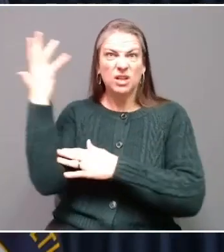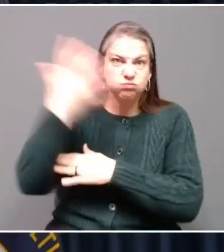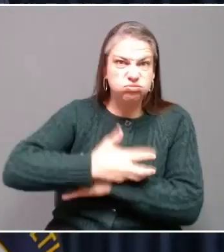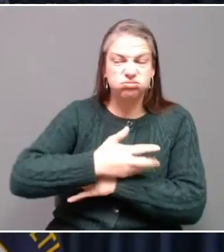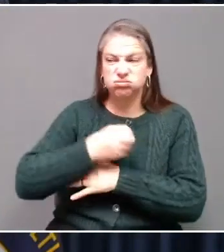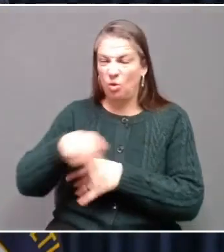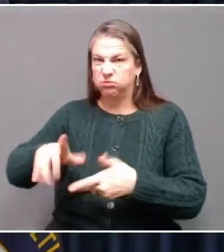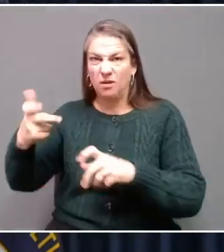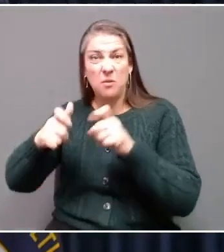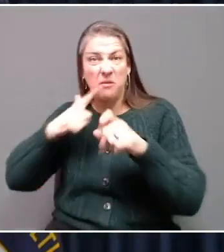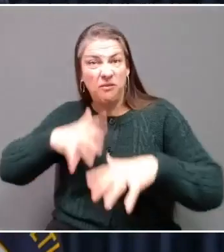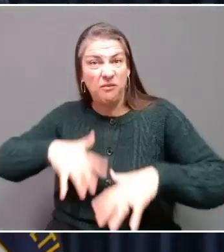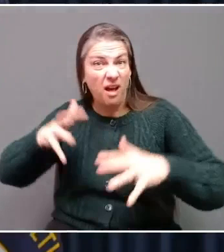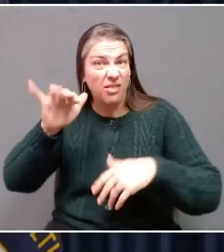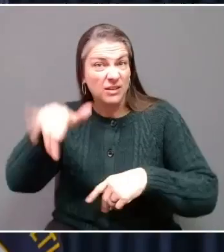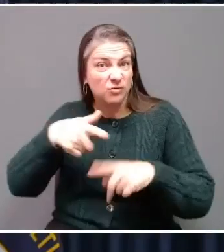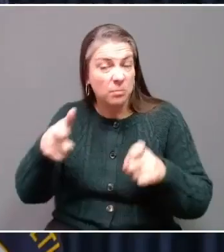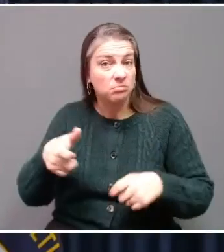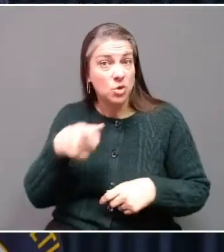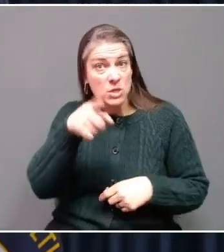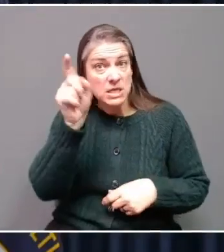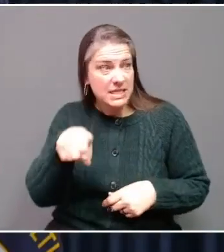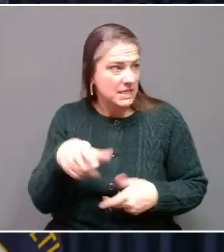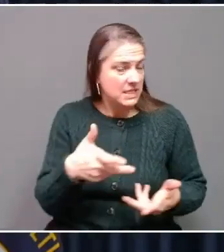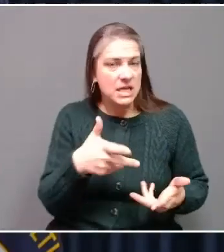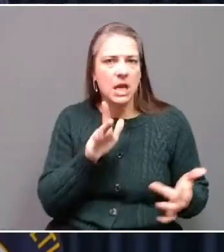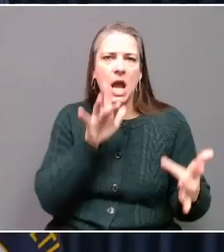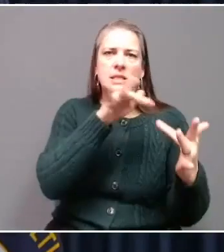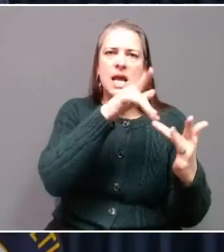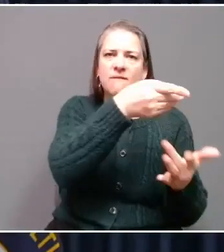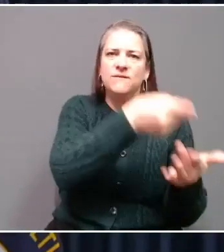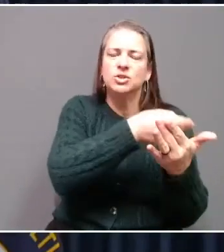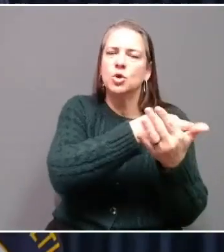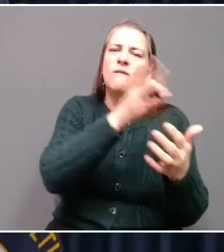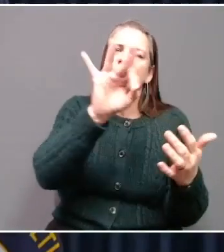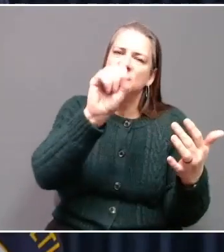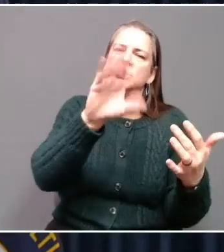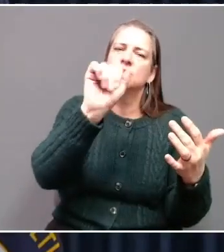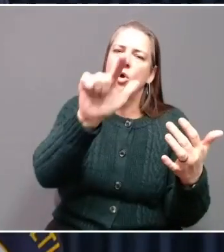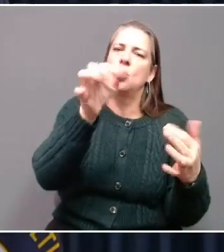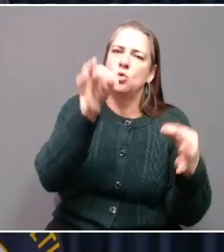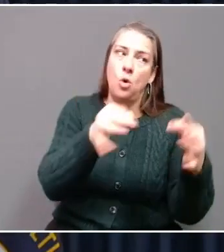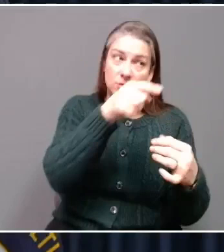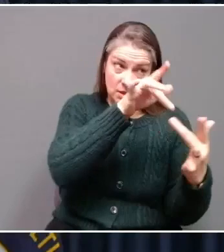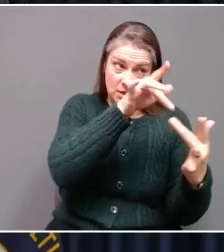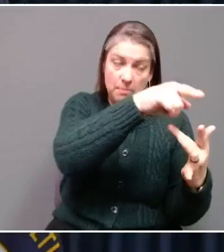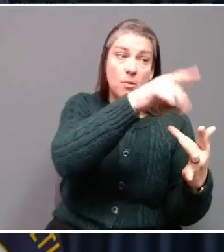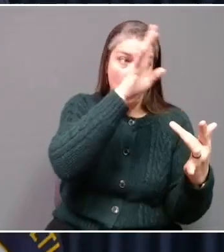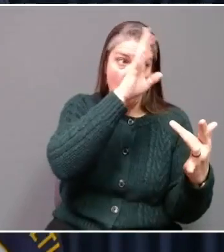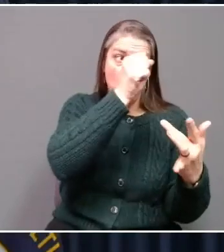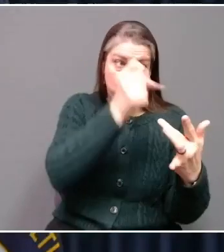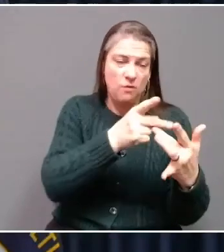criteria, we'll come pick it up for you, you have to contact your fiscal court. Someone representing the county is then going to come to your